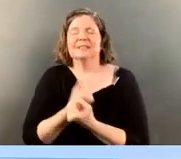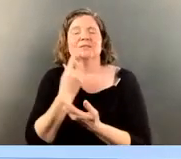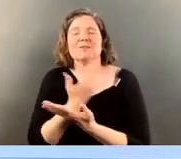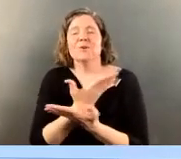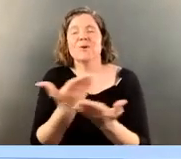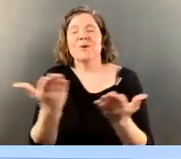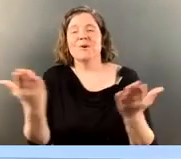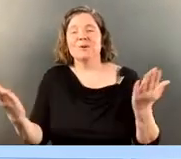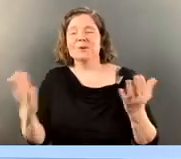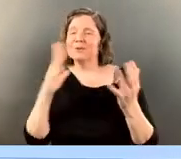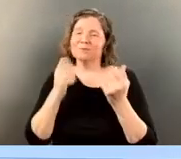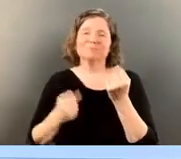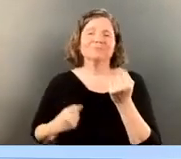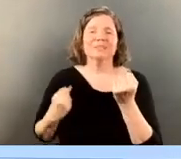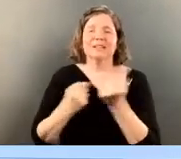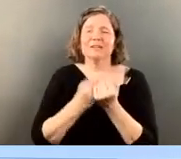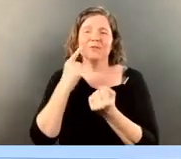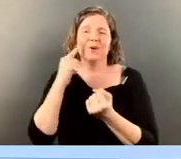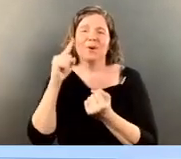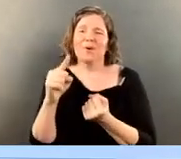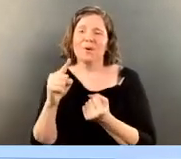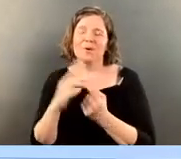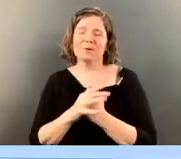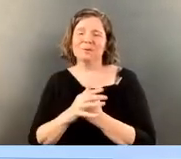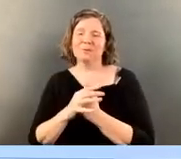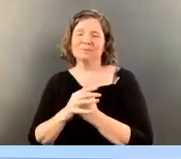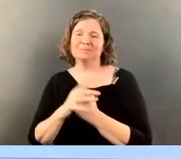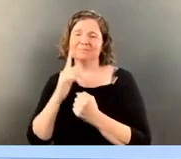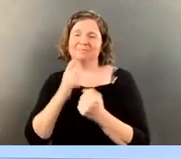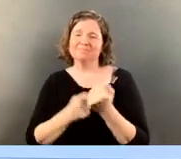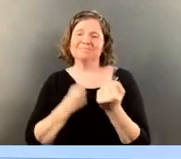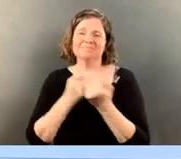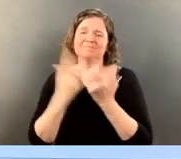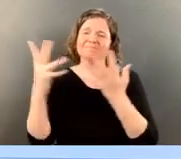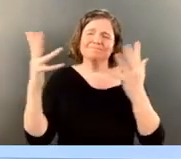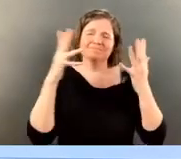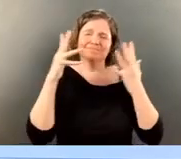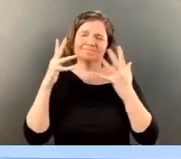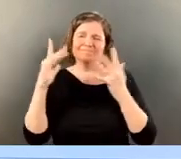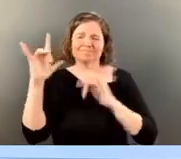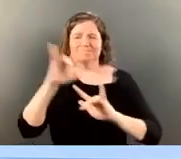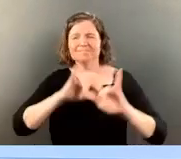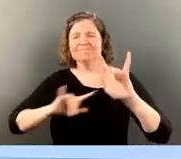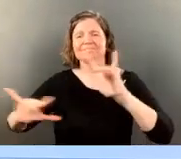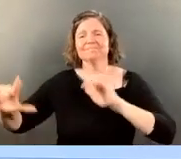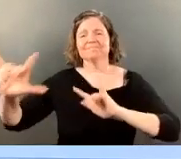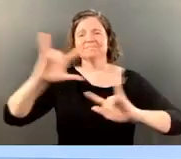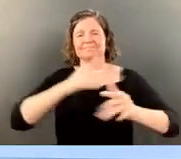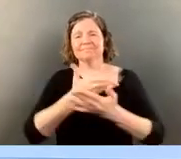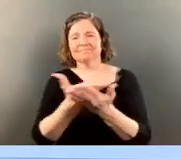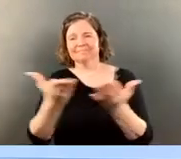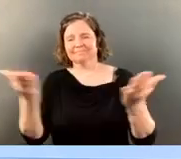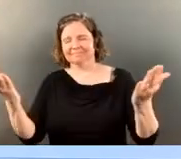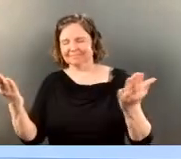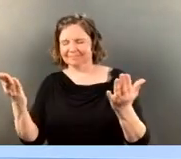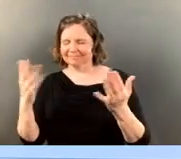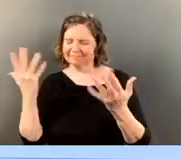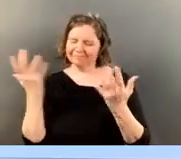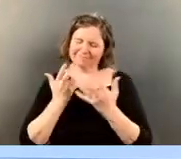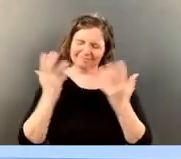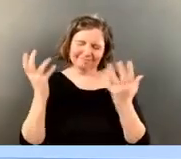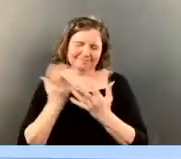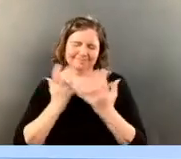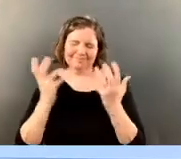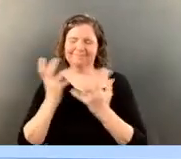He is for you, he is for you, he is for you, he is for you,